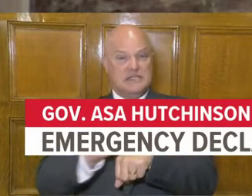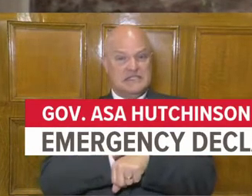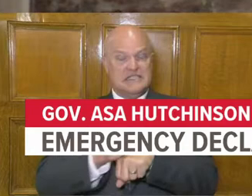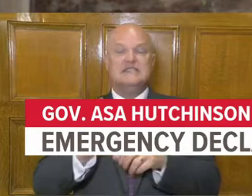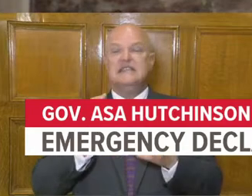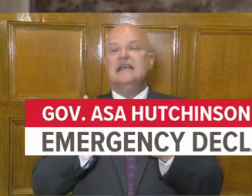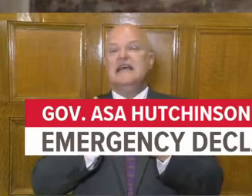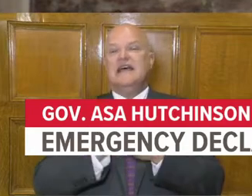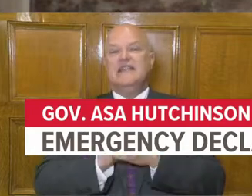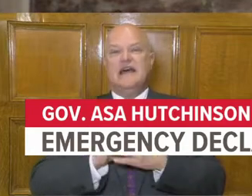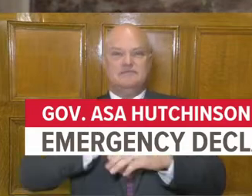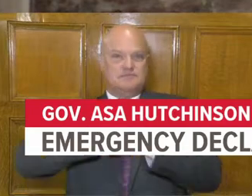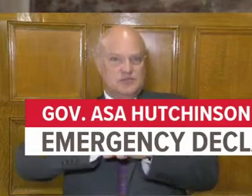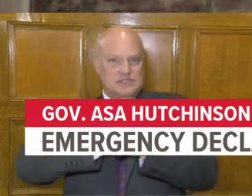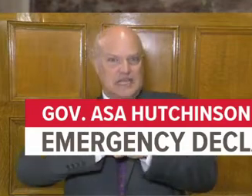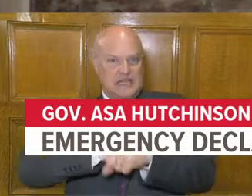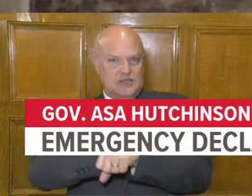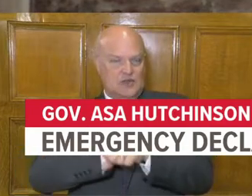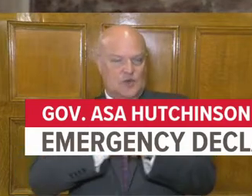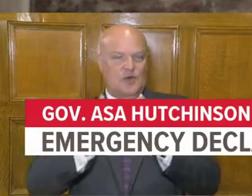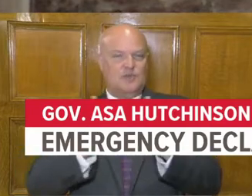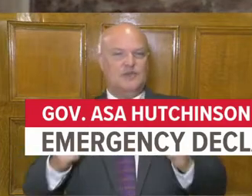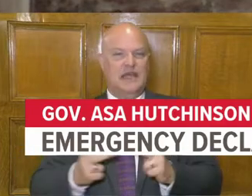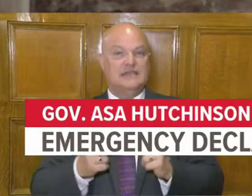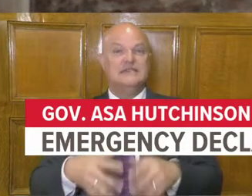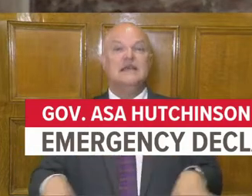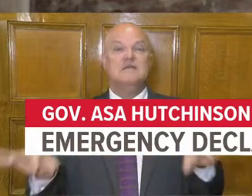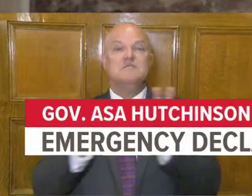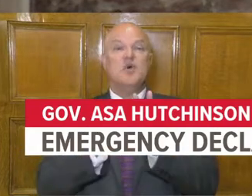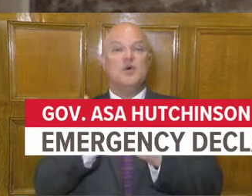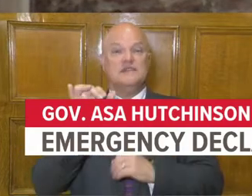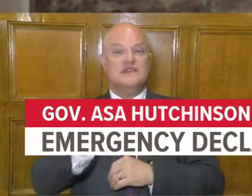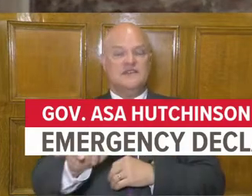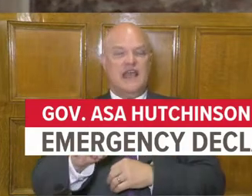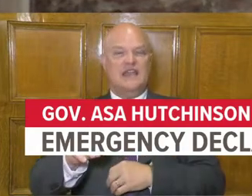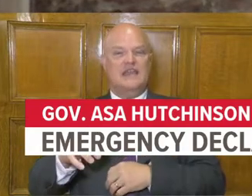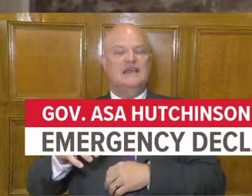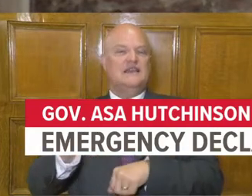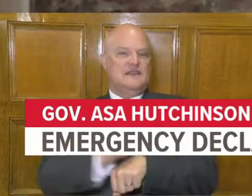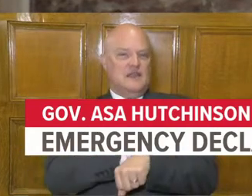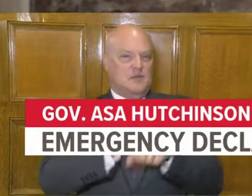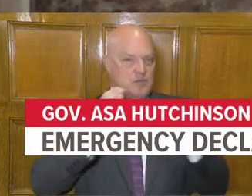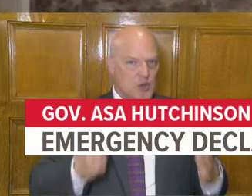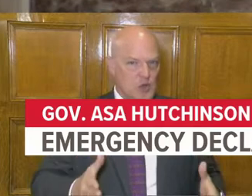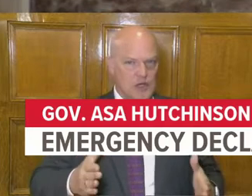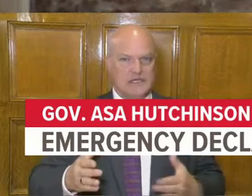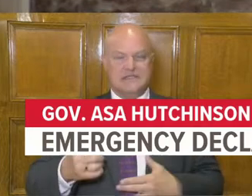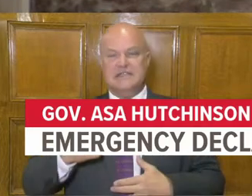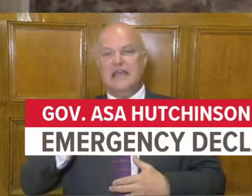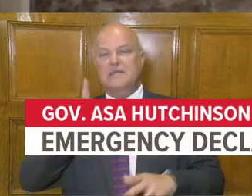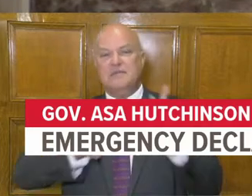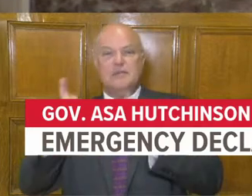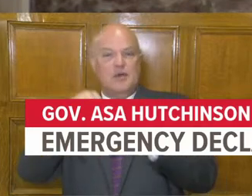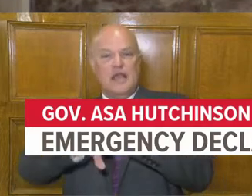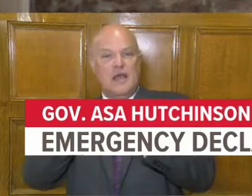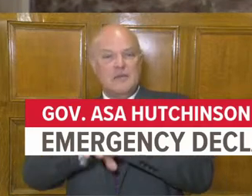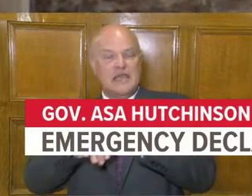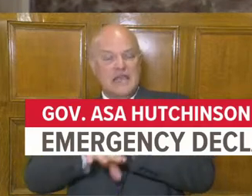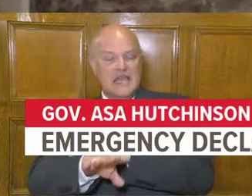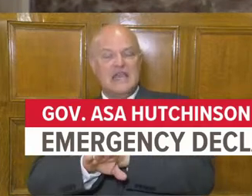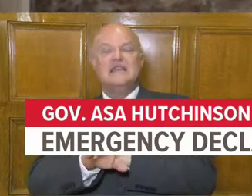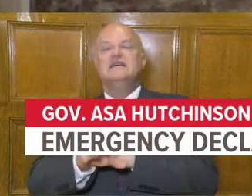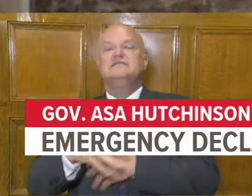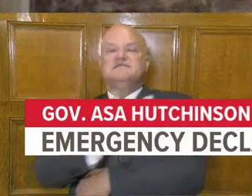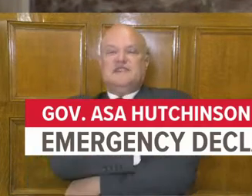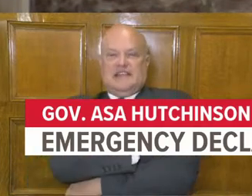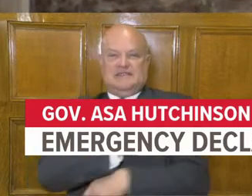that they're protecting their workplace and the importance of their employees and the public. Being vaccinated is an important